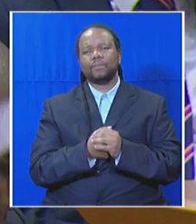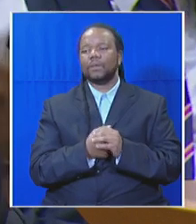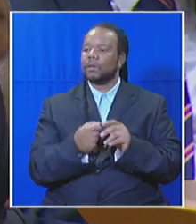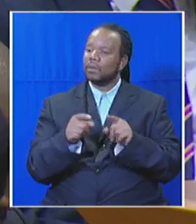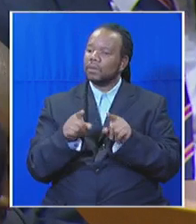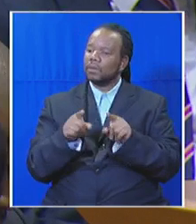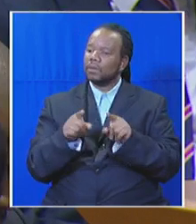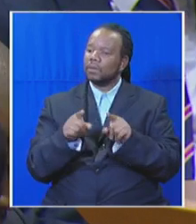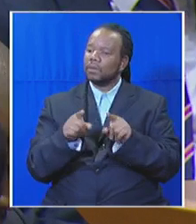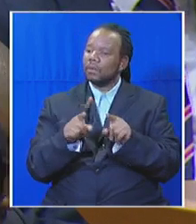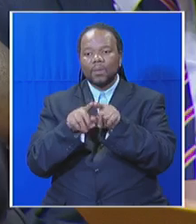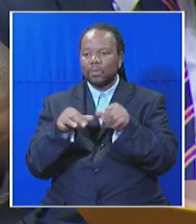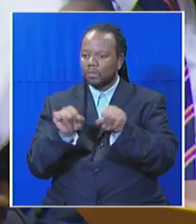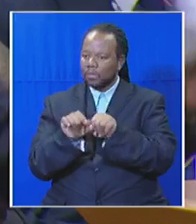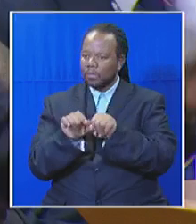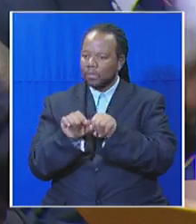wrong wayichallenge